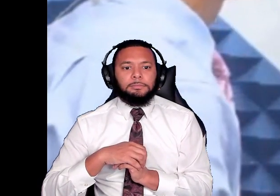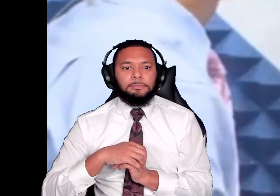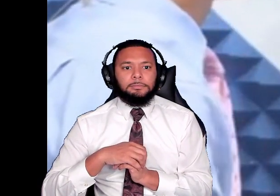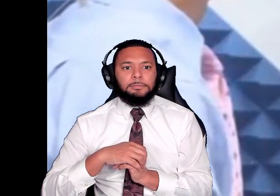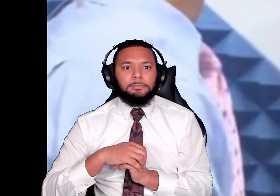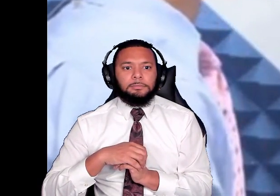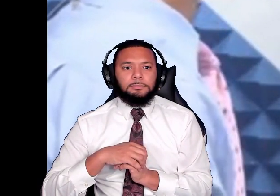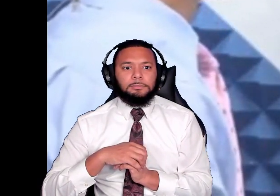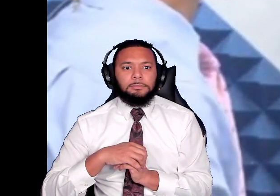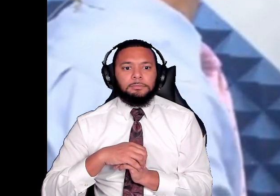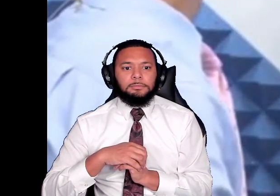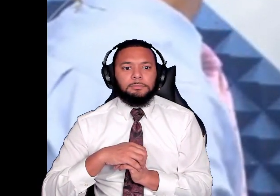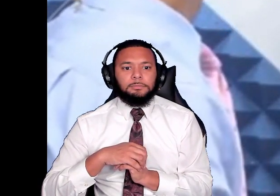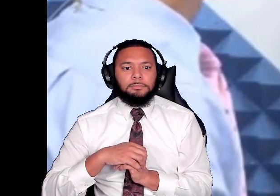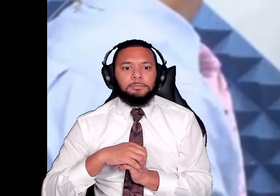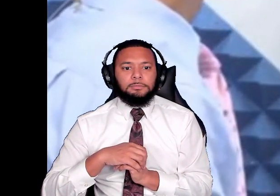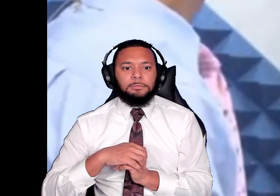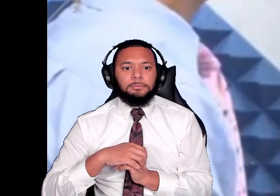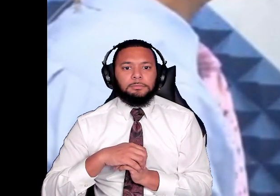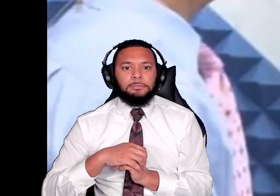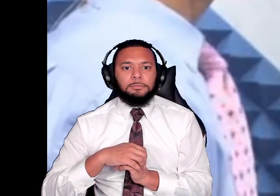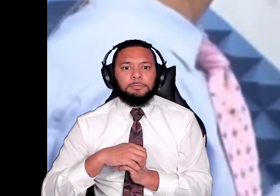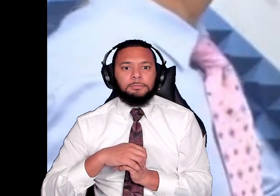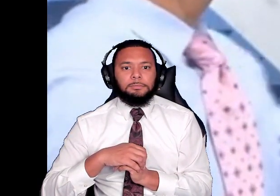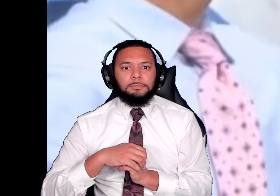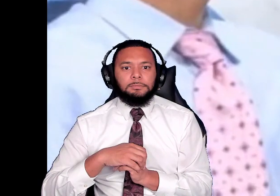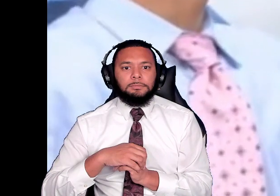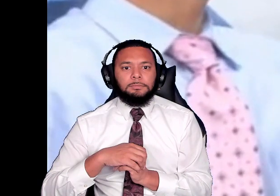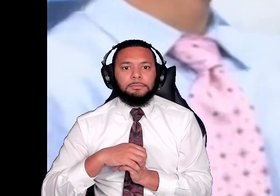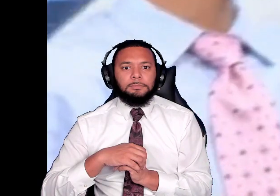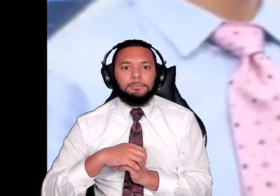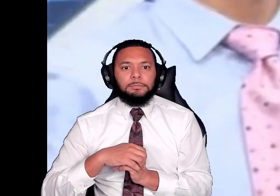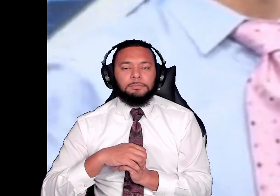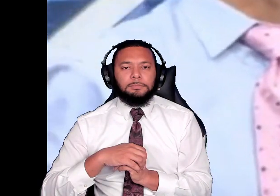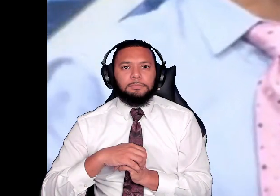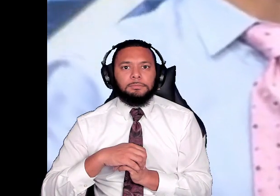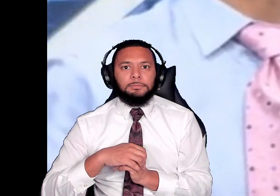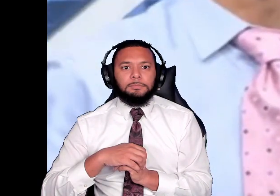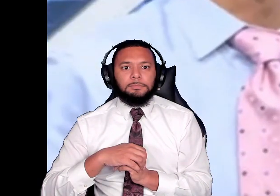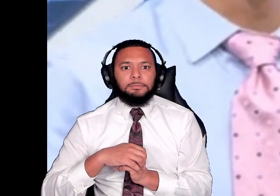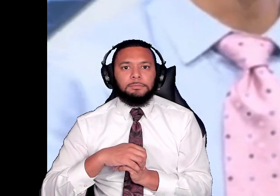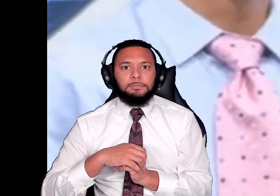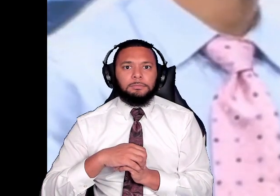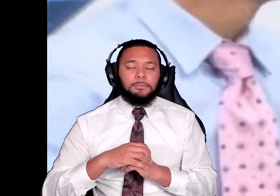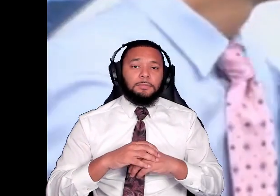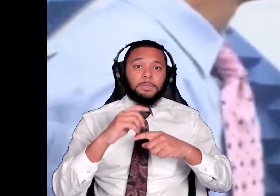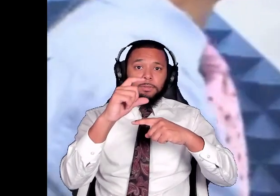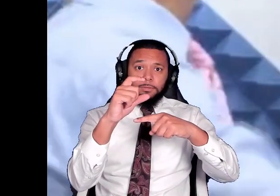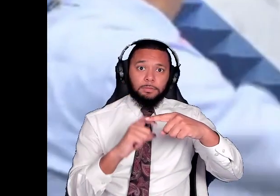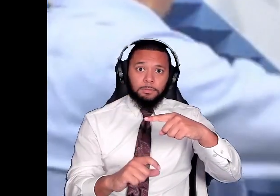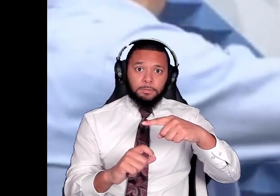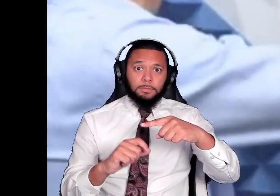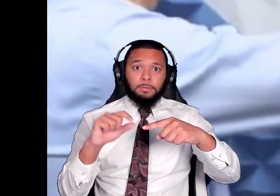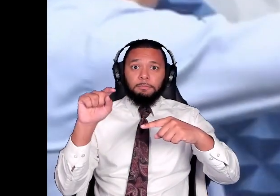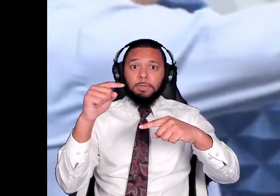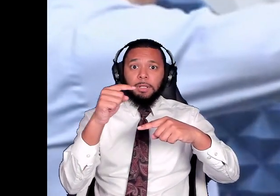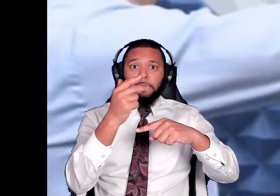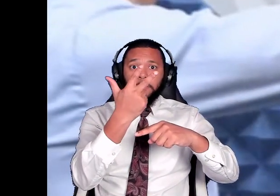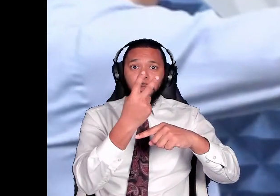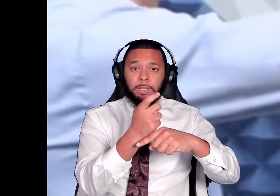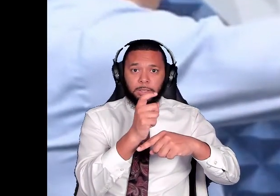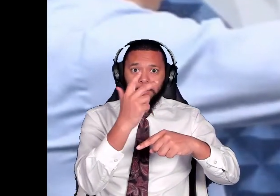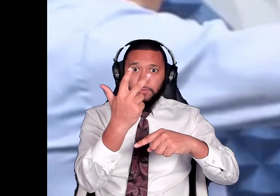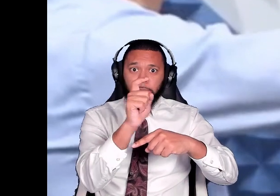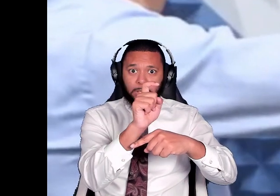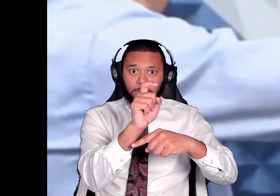Okay. Now, our slope is negative 3x over 2, meaning we need to go